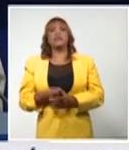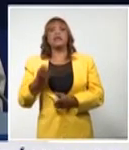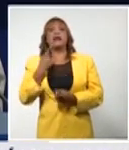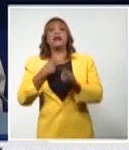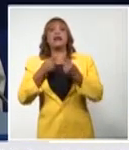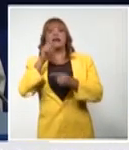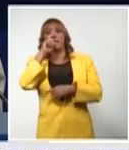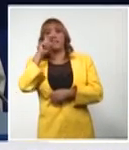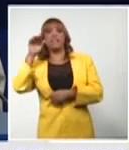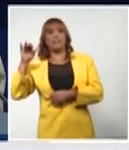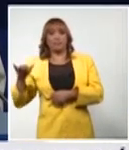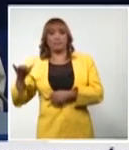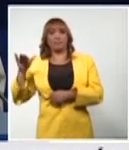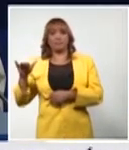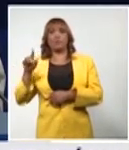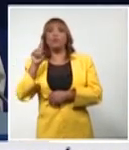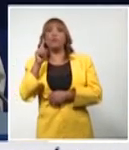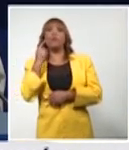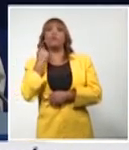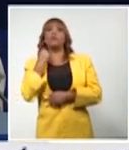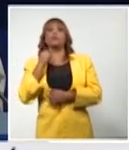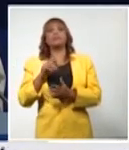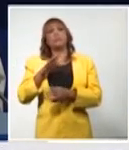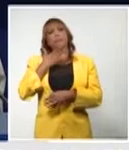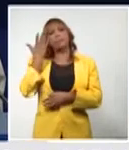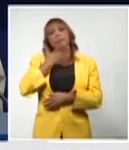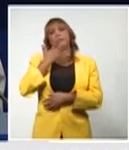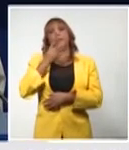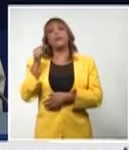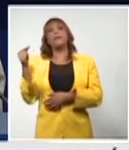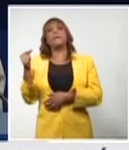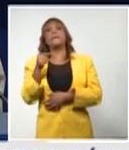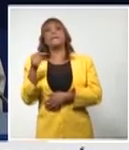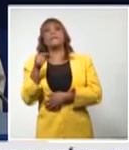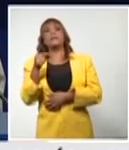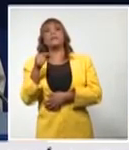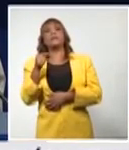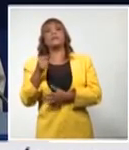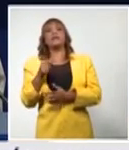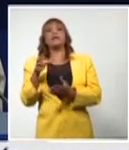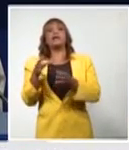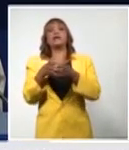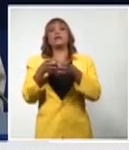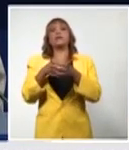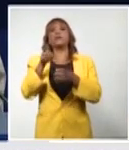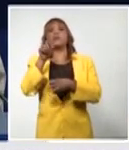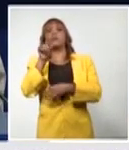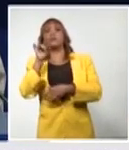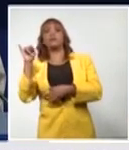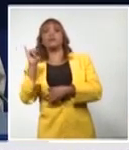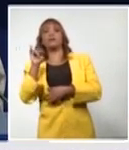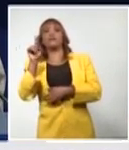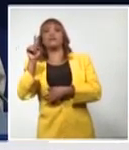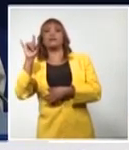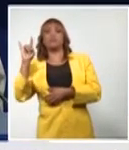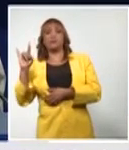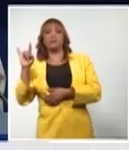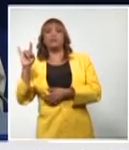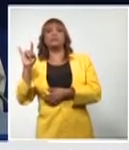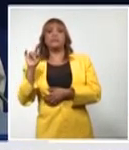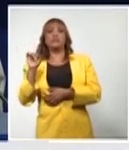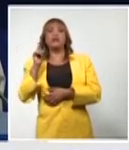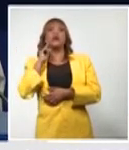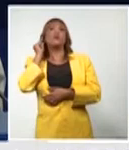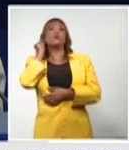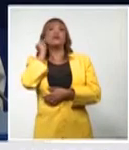By age group, one patient is between 1 and 19 years of age, a 2-year-old